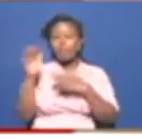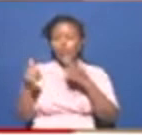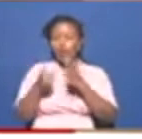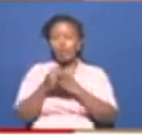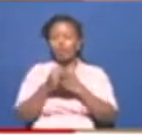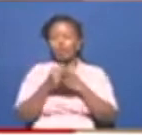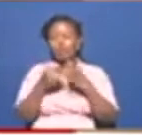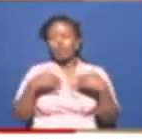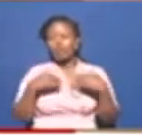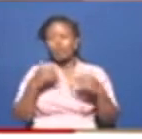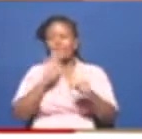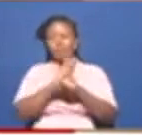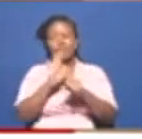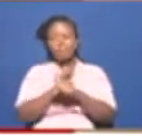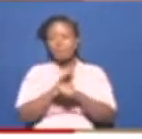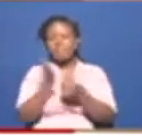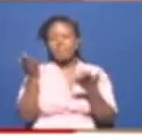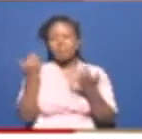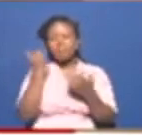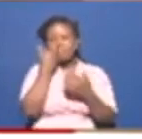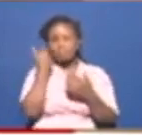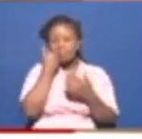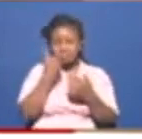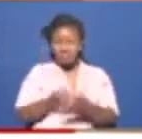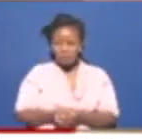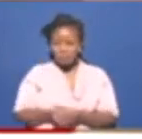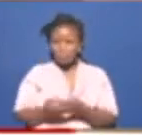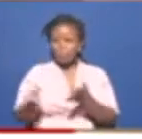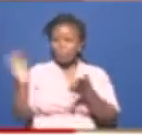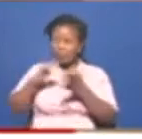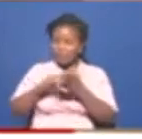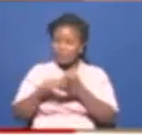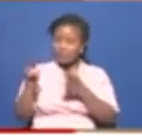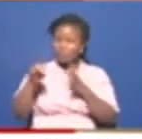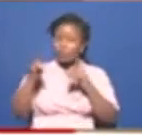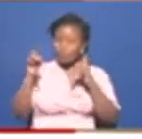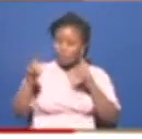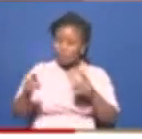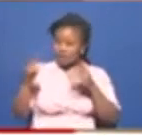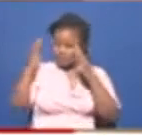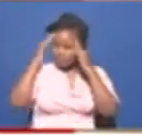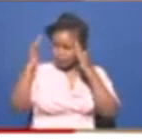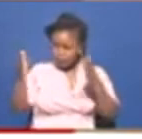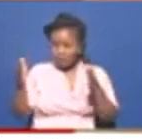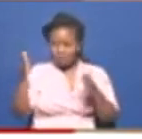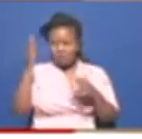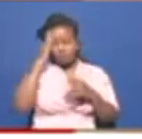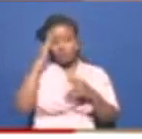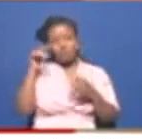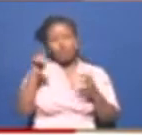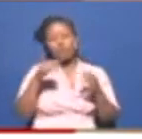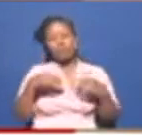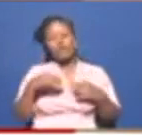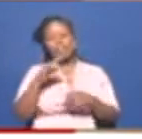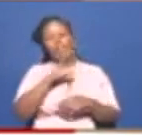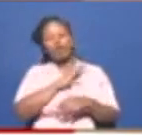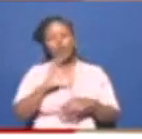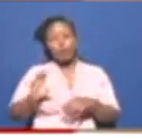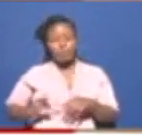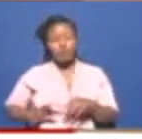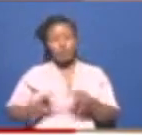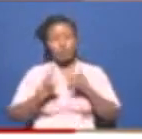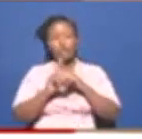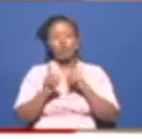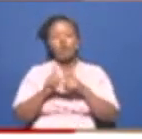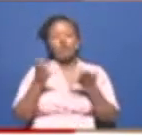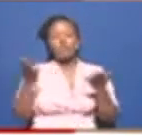has no provision for fistula. So again, we need to look into that and see that, you know, we have a provision for fistula even within the Reproductive Health Bill, moving